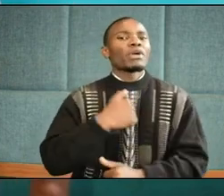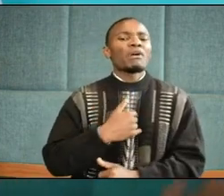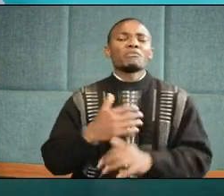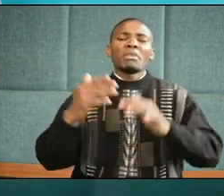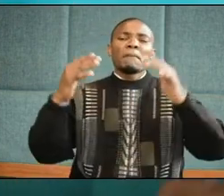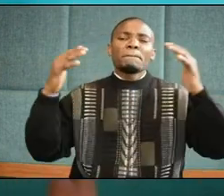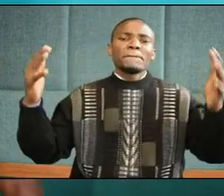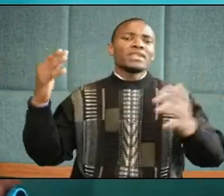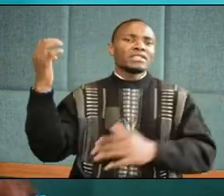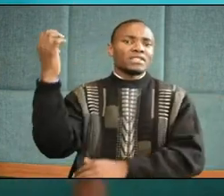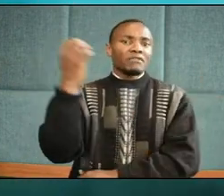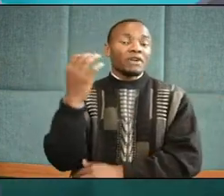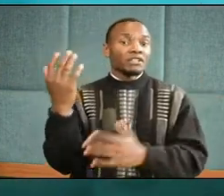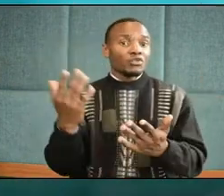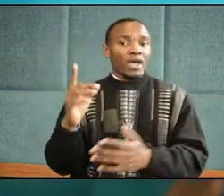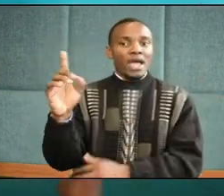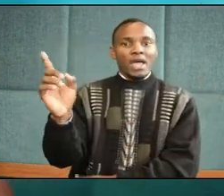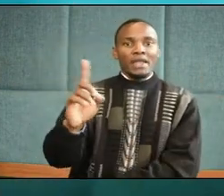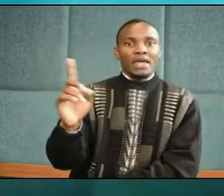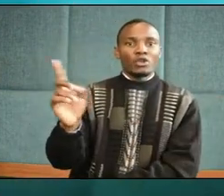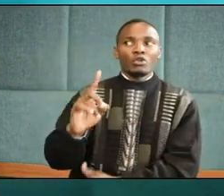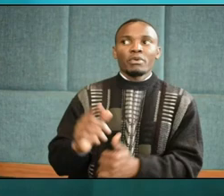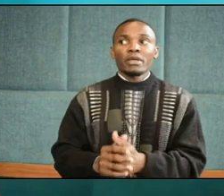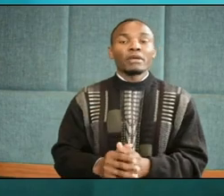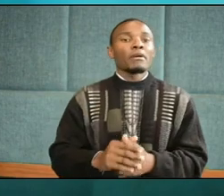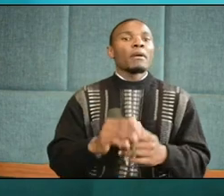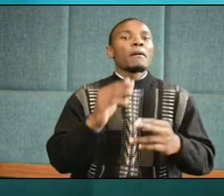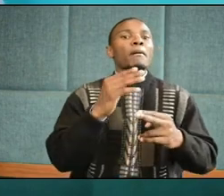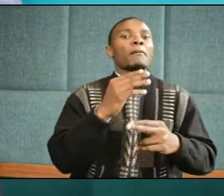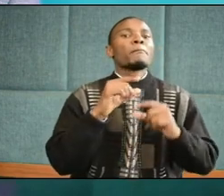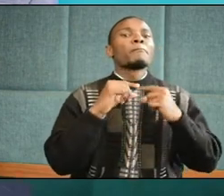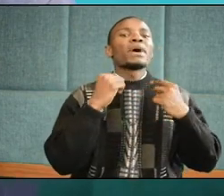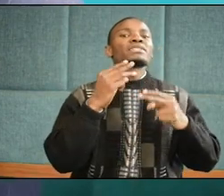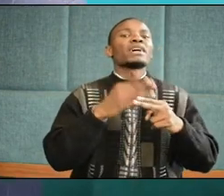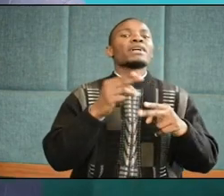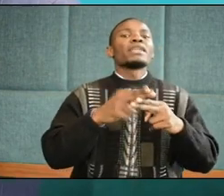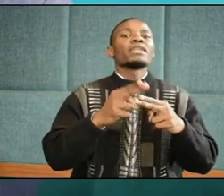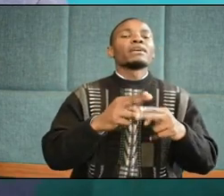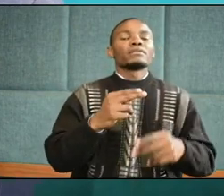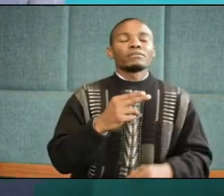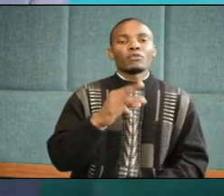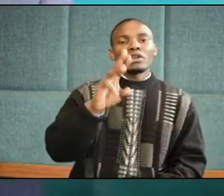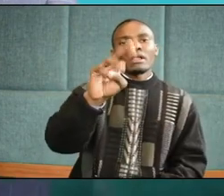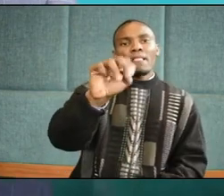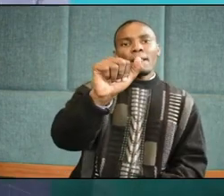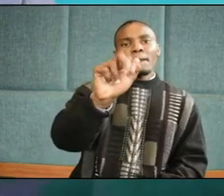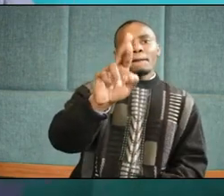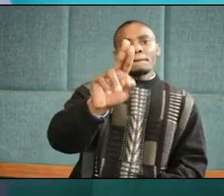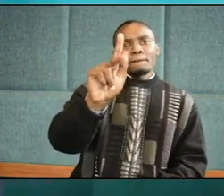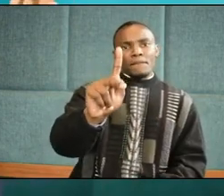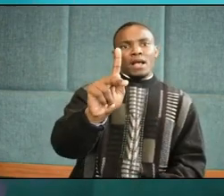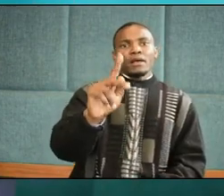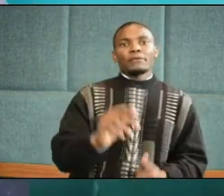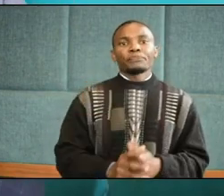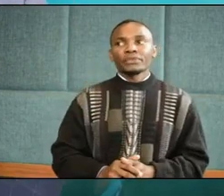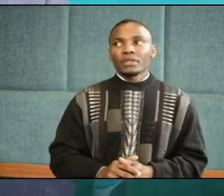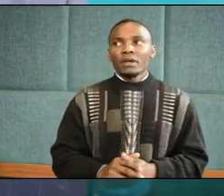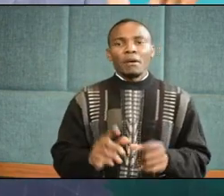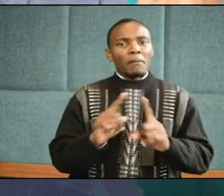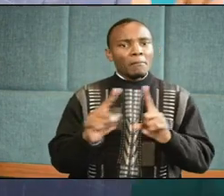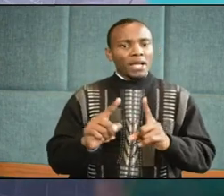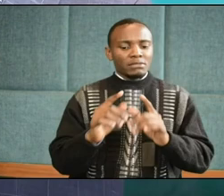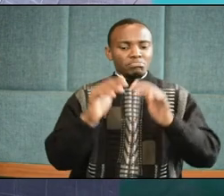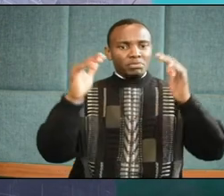evangelisms here in Nairobi. Mark Finlay is coming. But allow me to say with all the humbleness that the